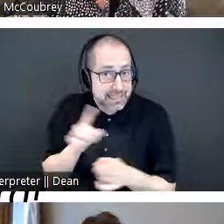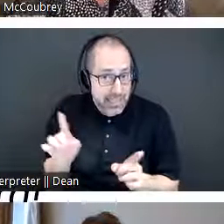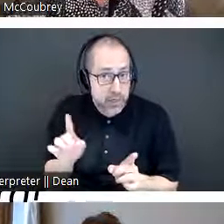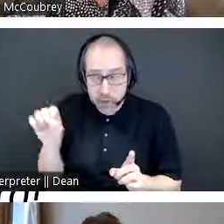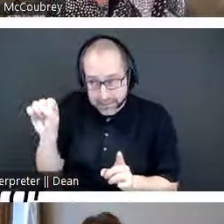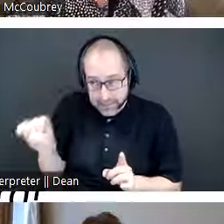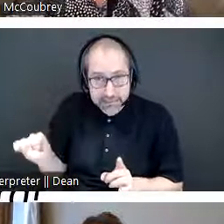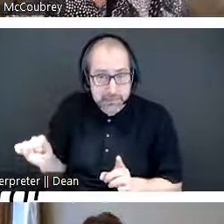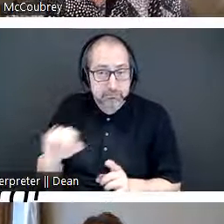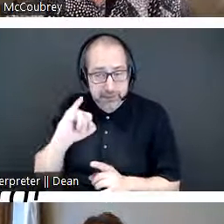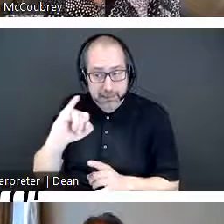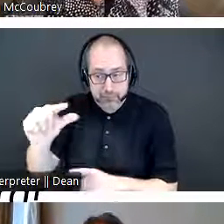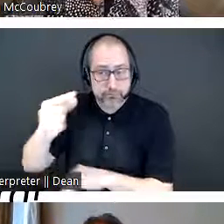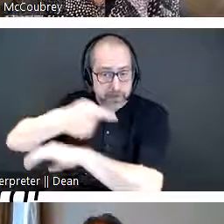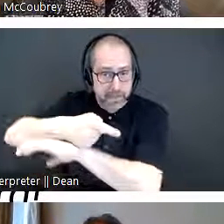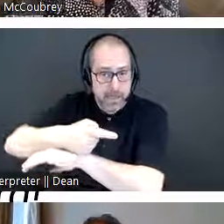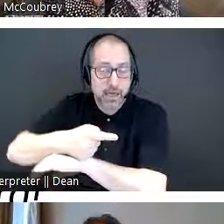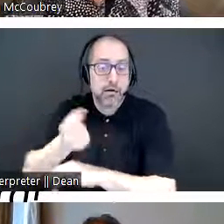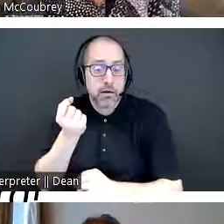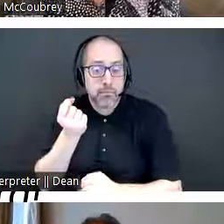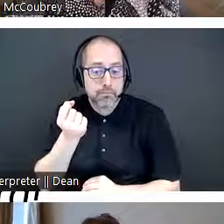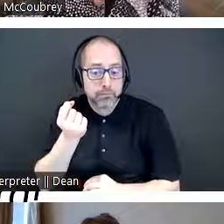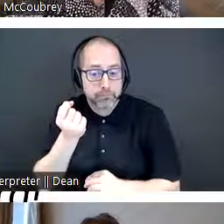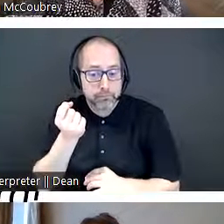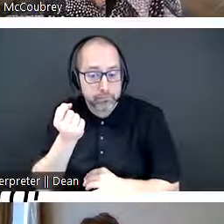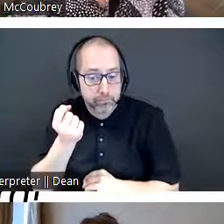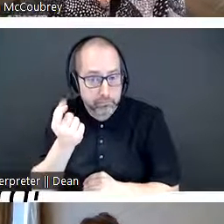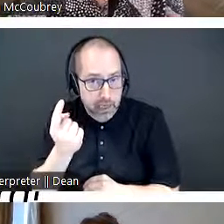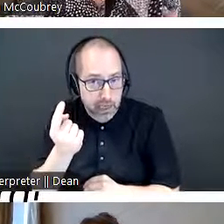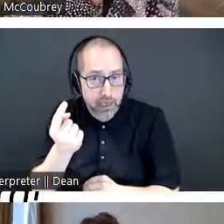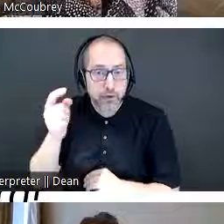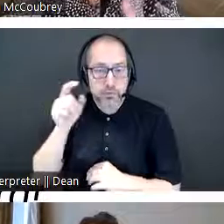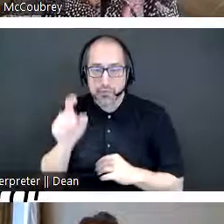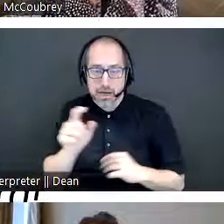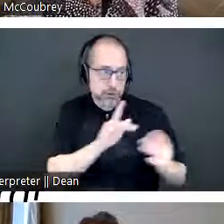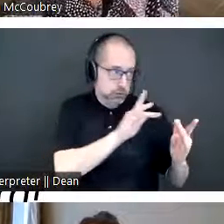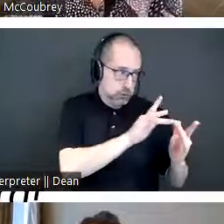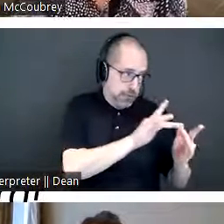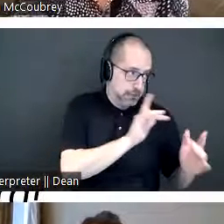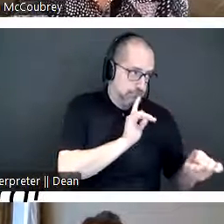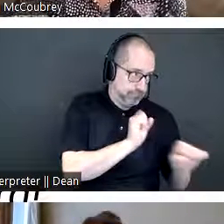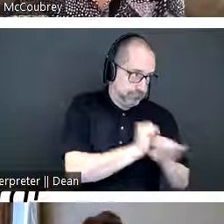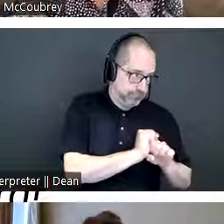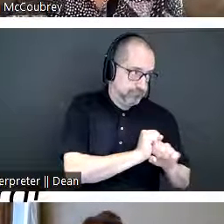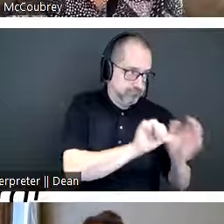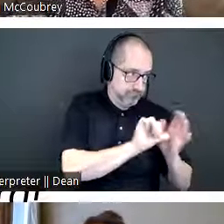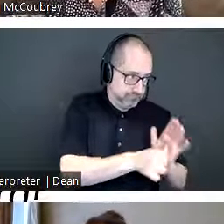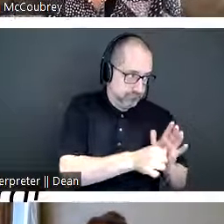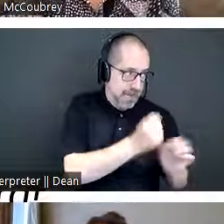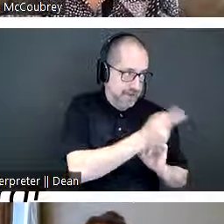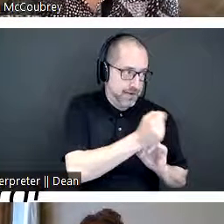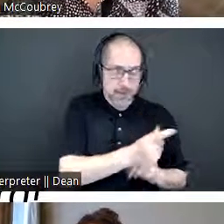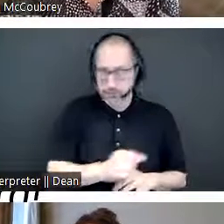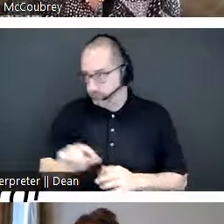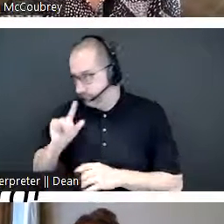that it needs to be contacted and ensure that it's finalized on an annual basis so that it can always be